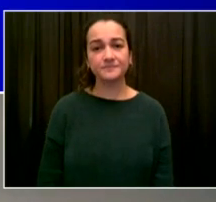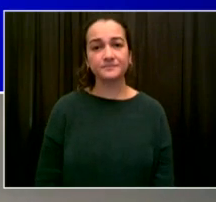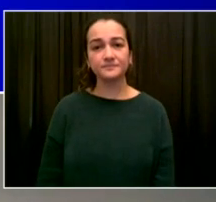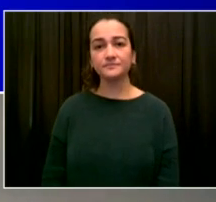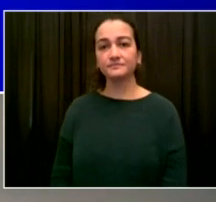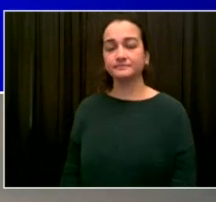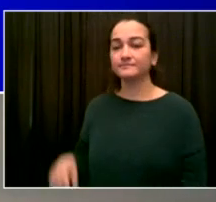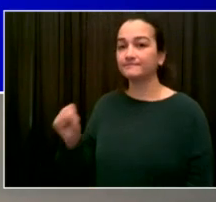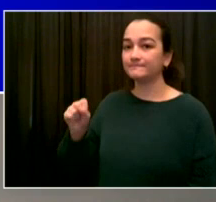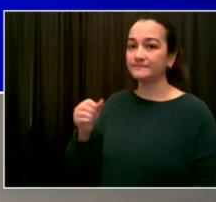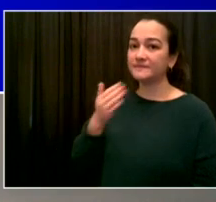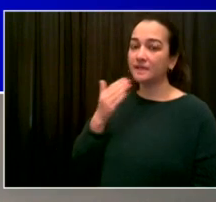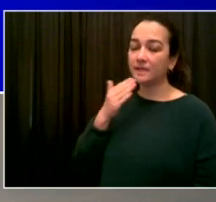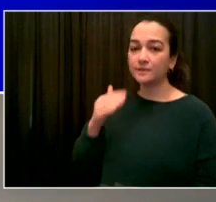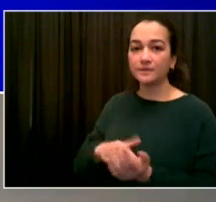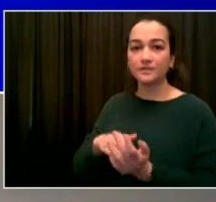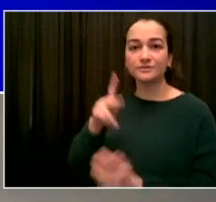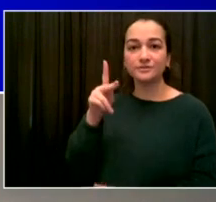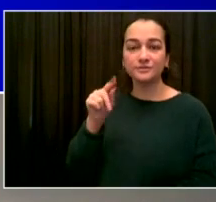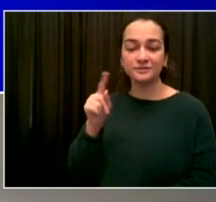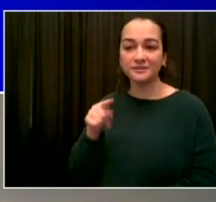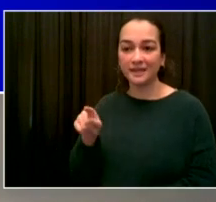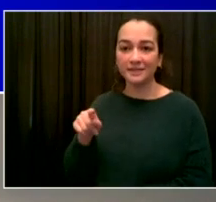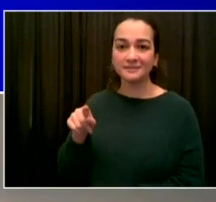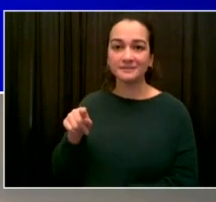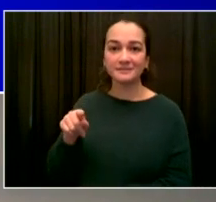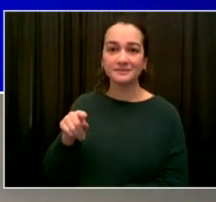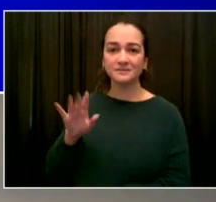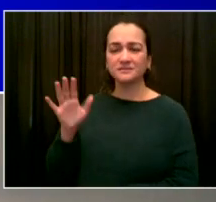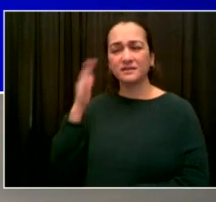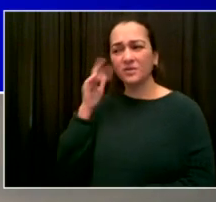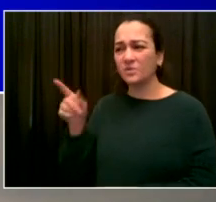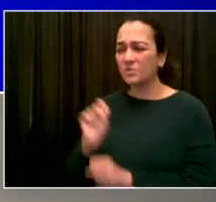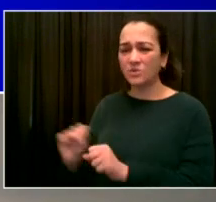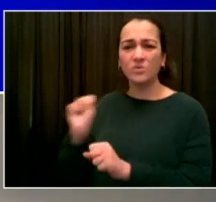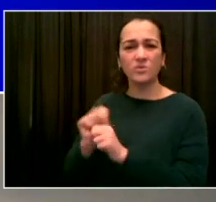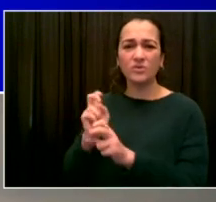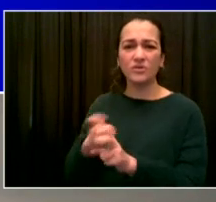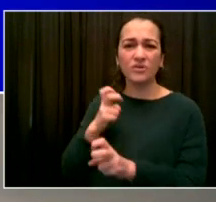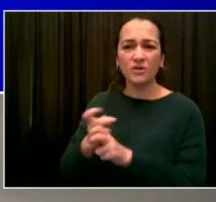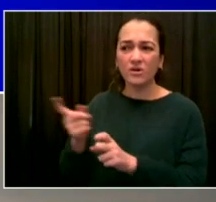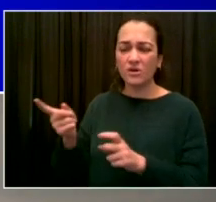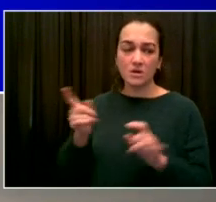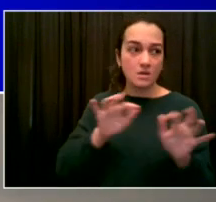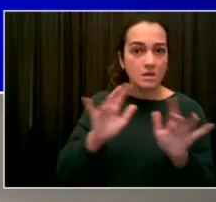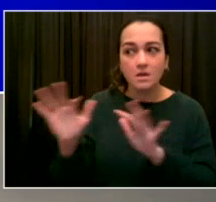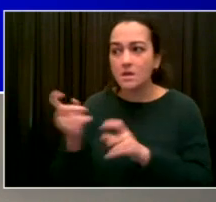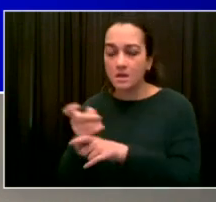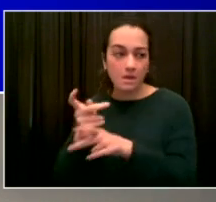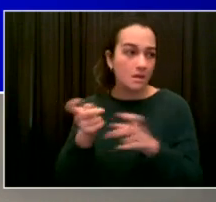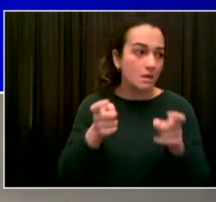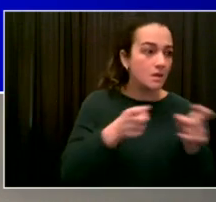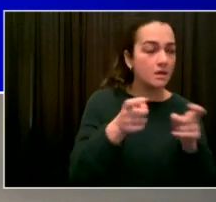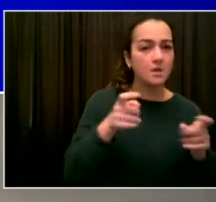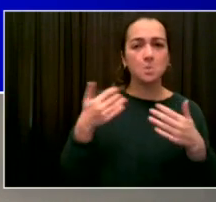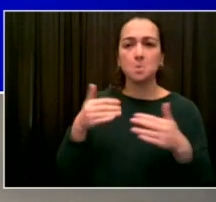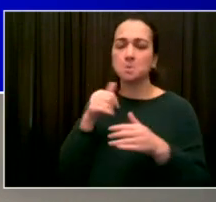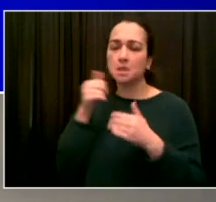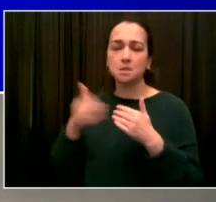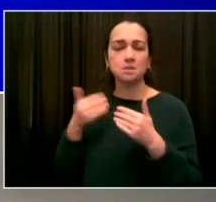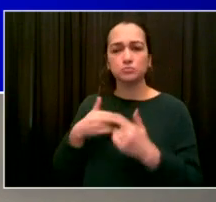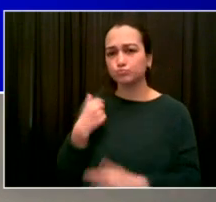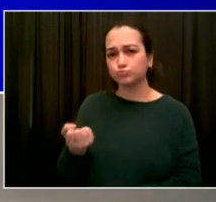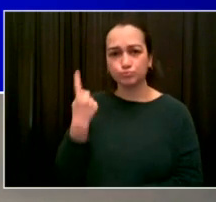manage this situation. What you said was absolutely crucial for everyone to understand. We're going to make some adjustments to make